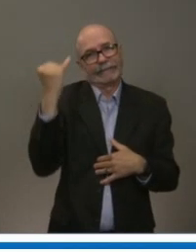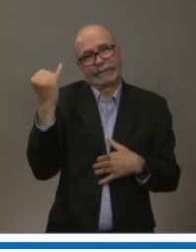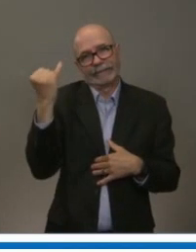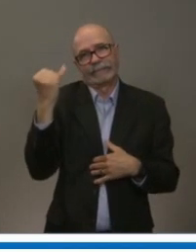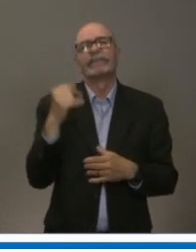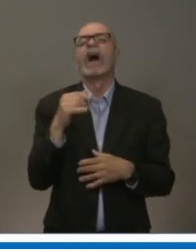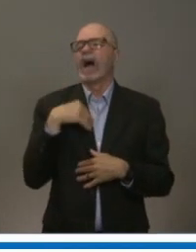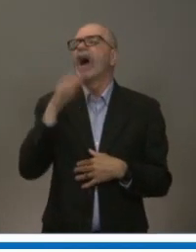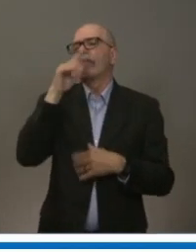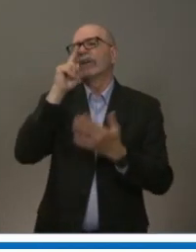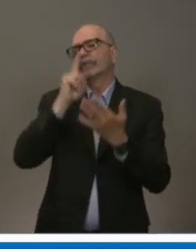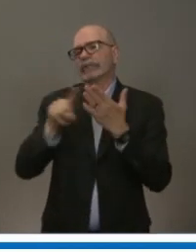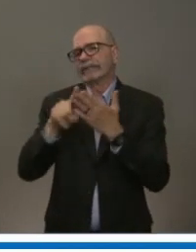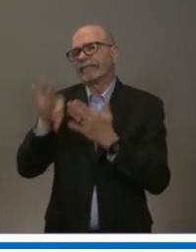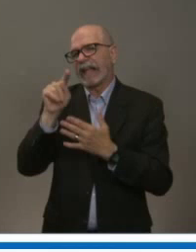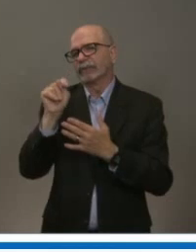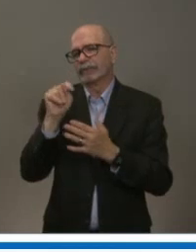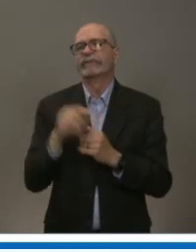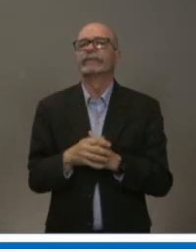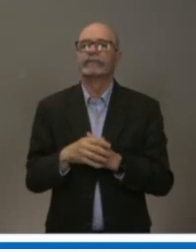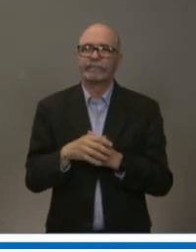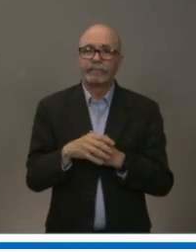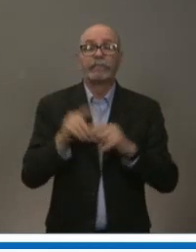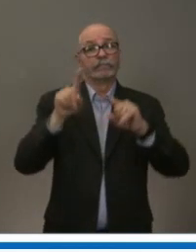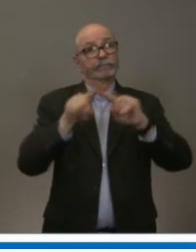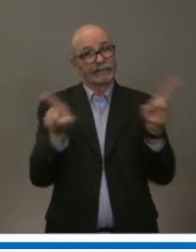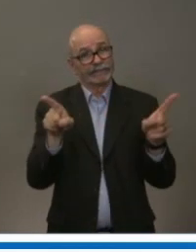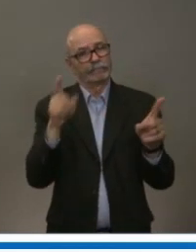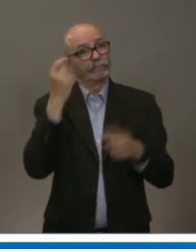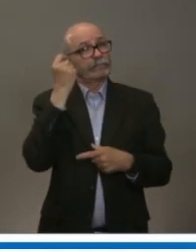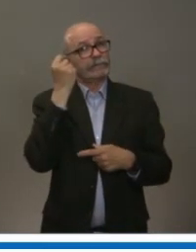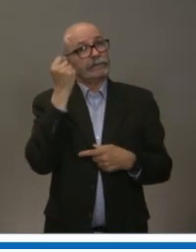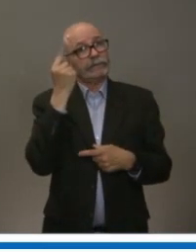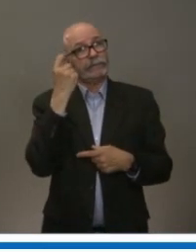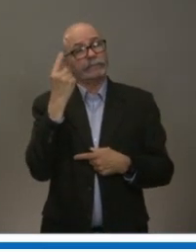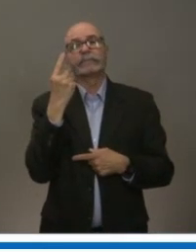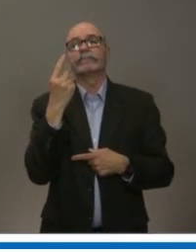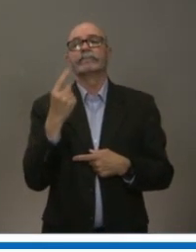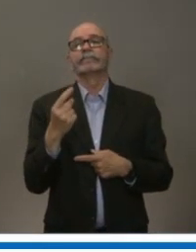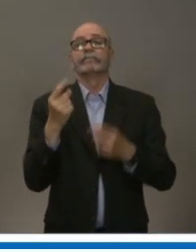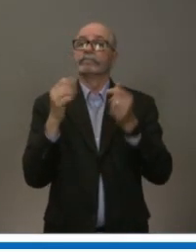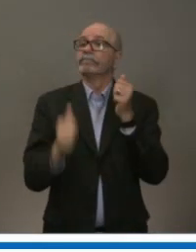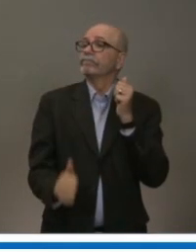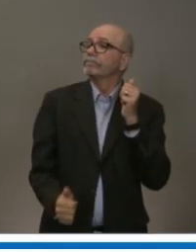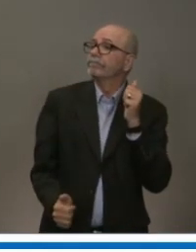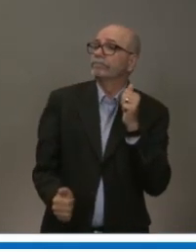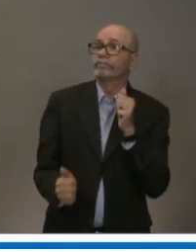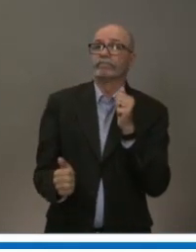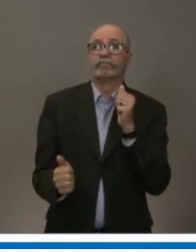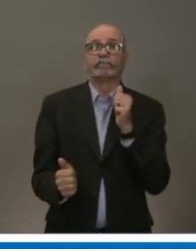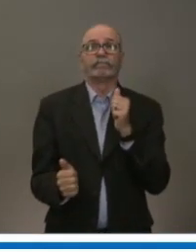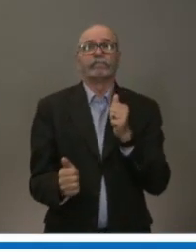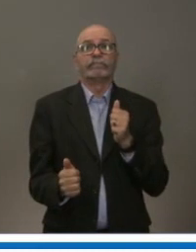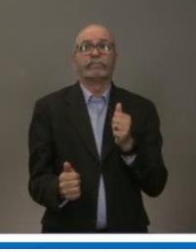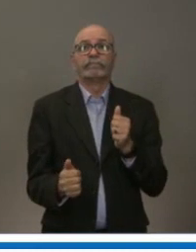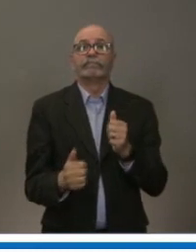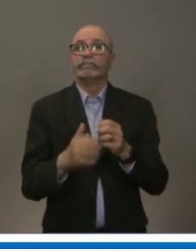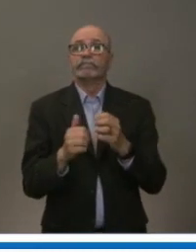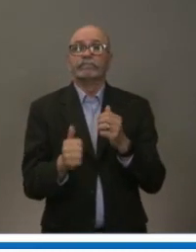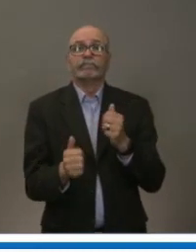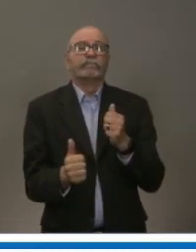as possible. But we also have to acknowledge that for a significant portion of our communities, buses are